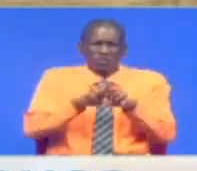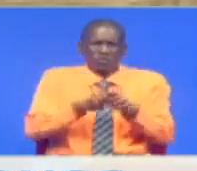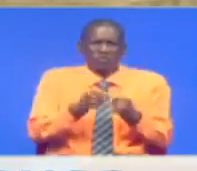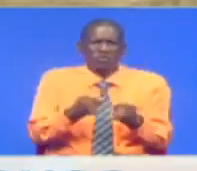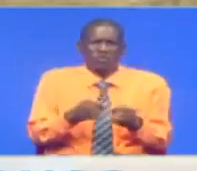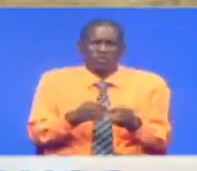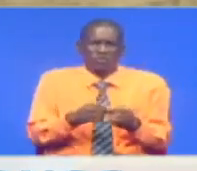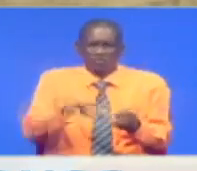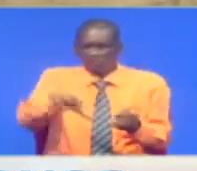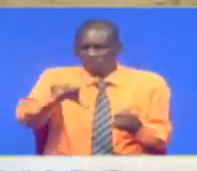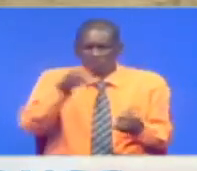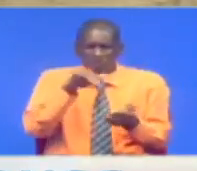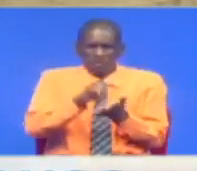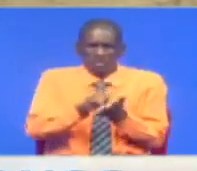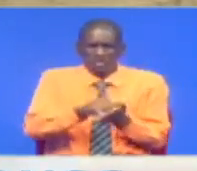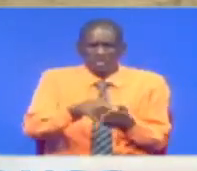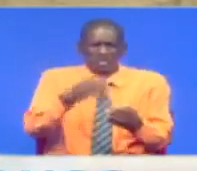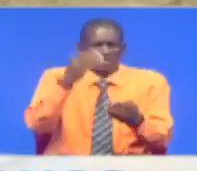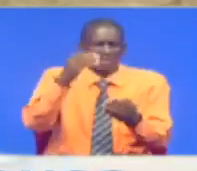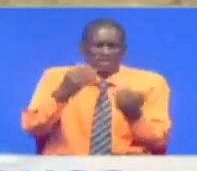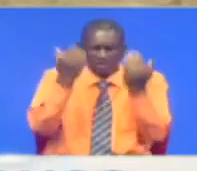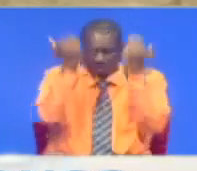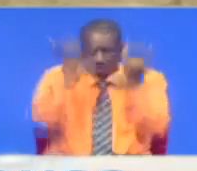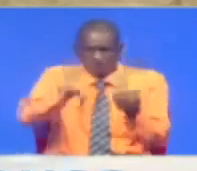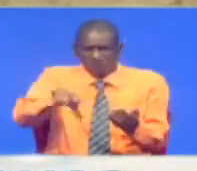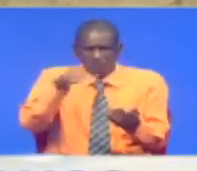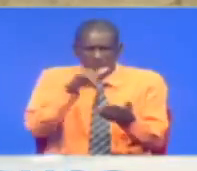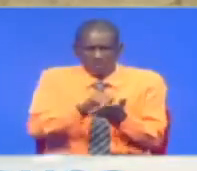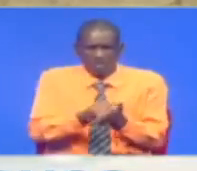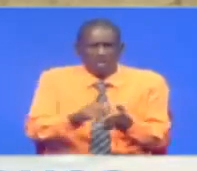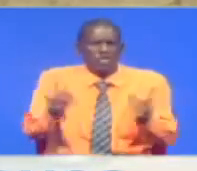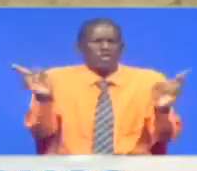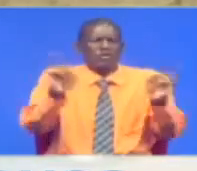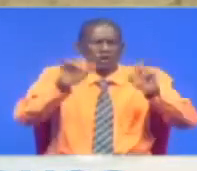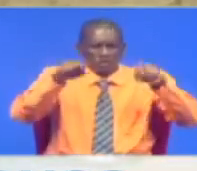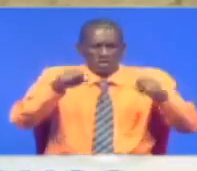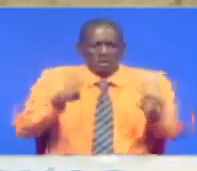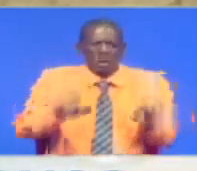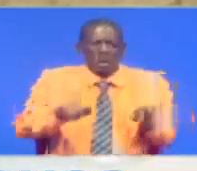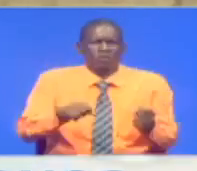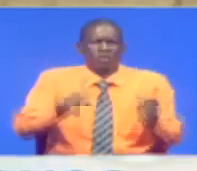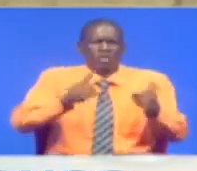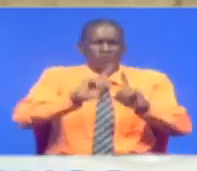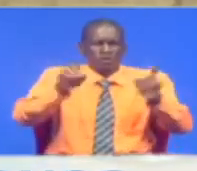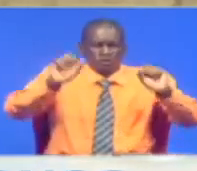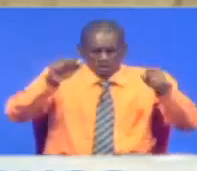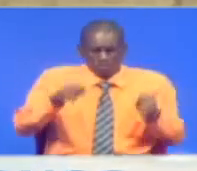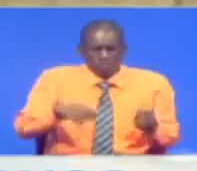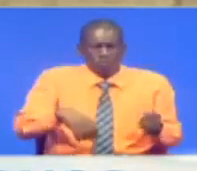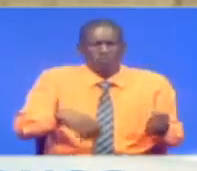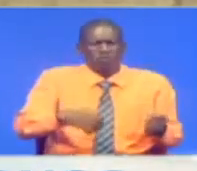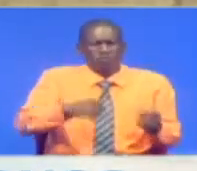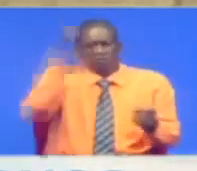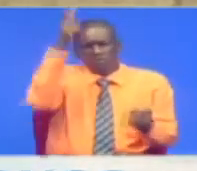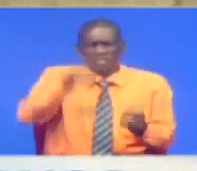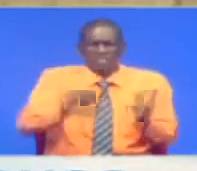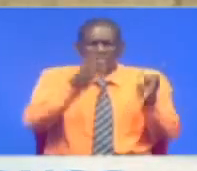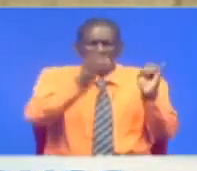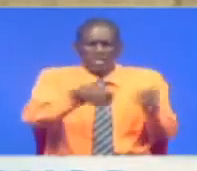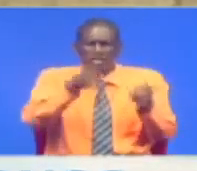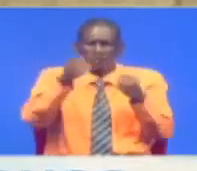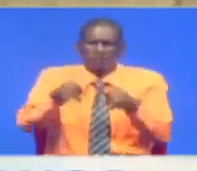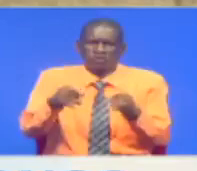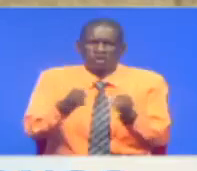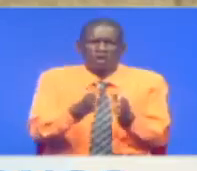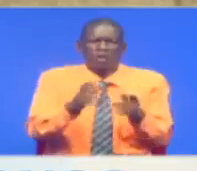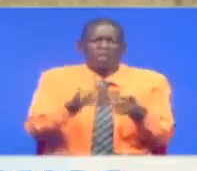found that they were unable to prosecute the individuals, but they certainly were not allowed